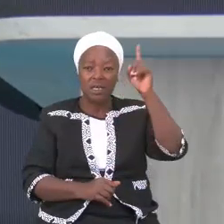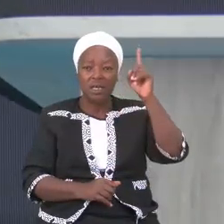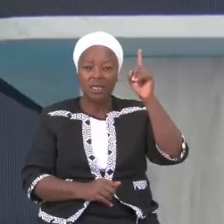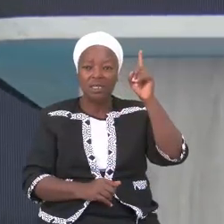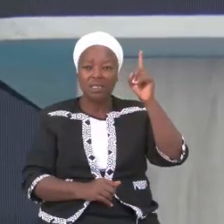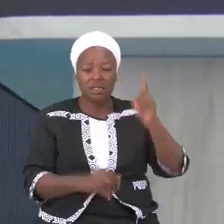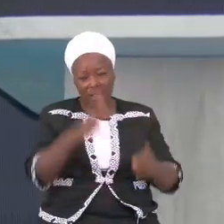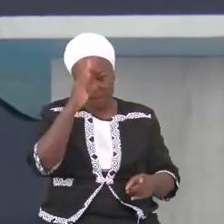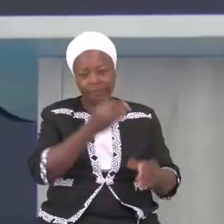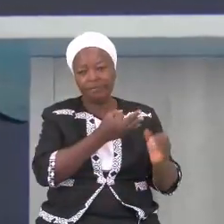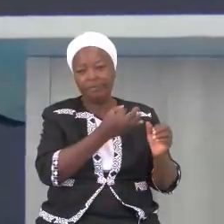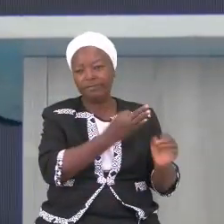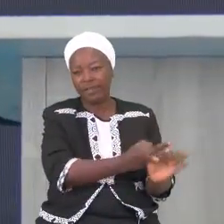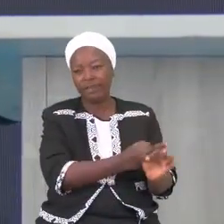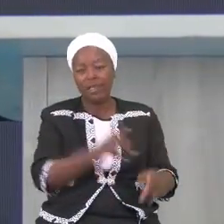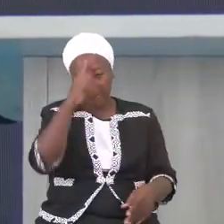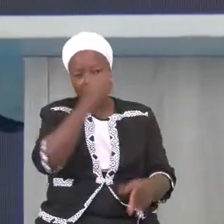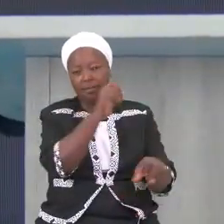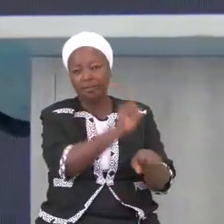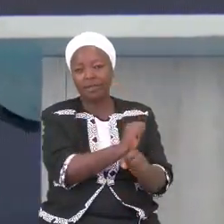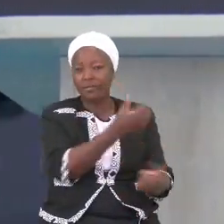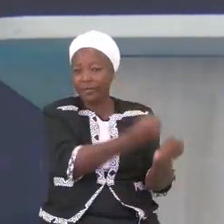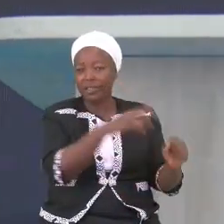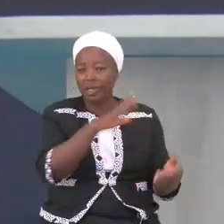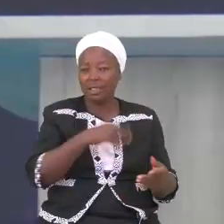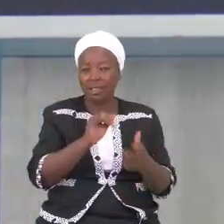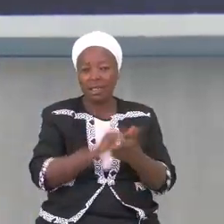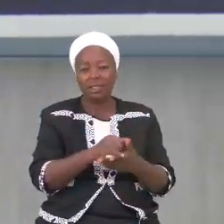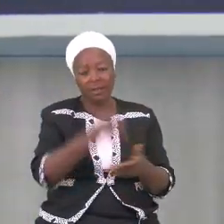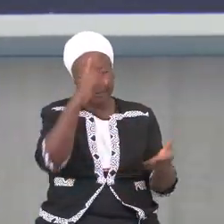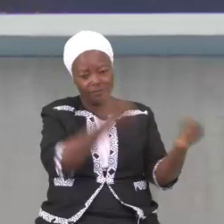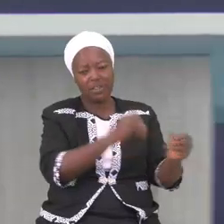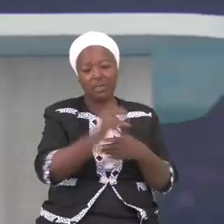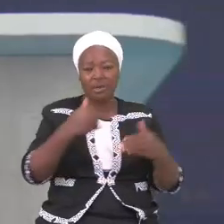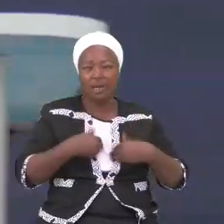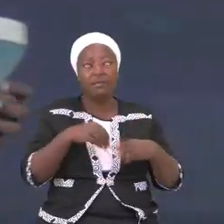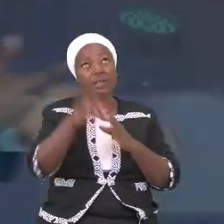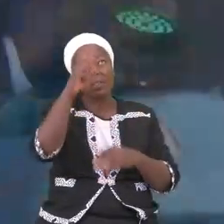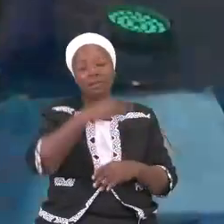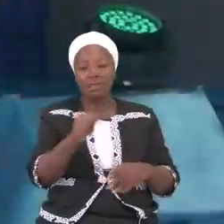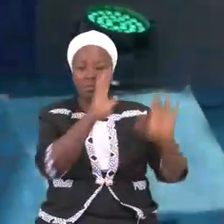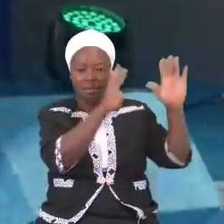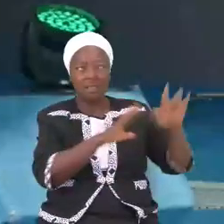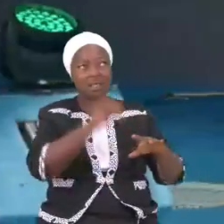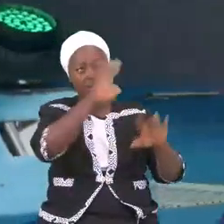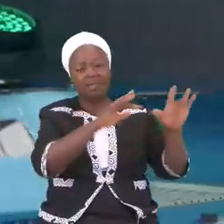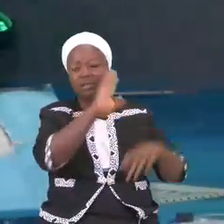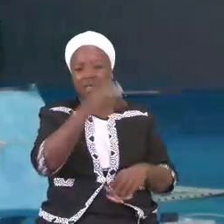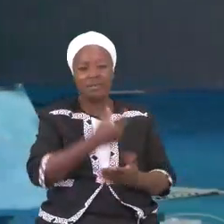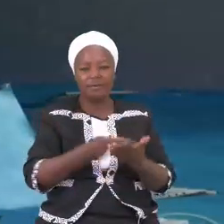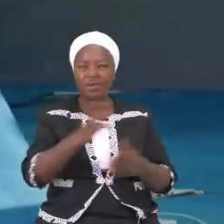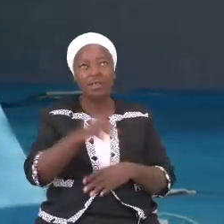him, in his mercy. His mercy will never fail. His grace, the grace that he gives us,